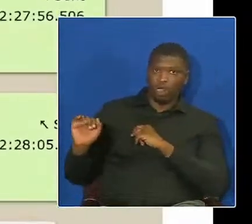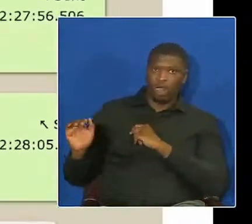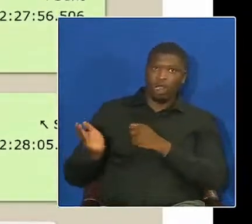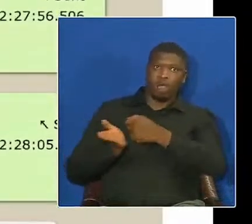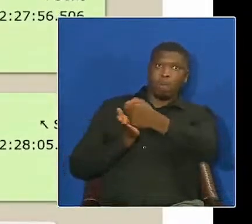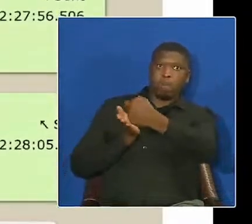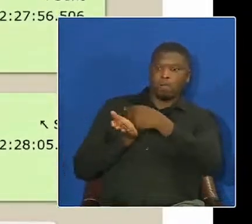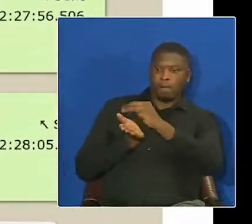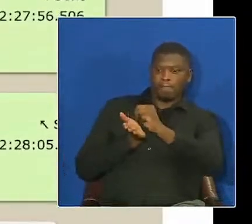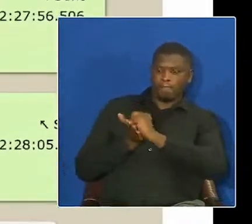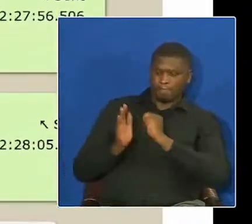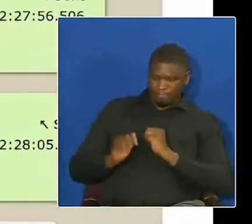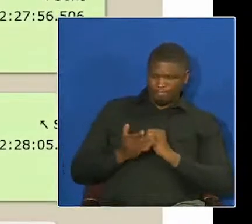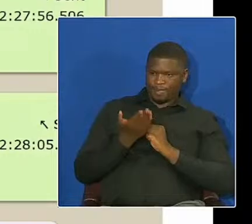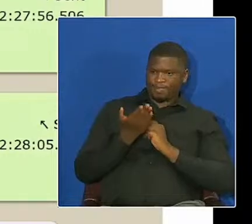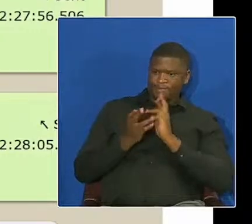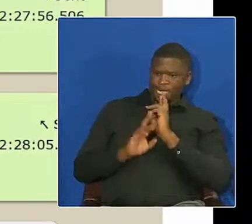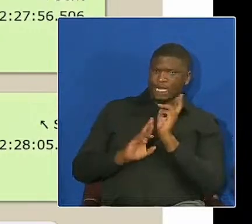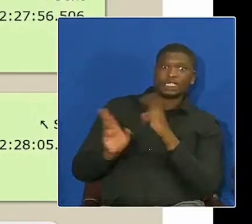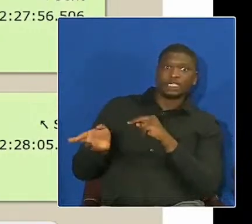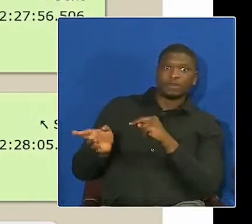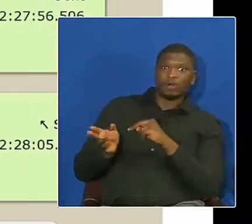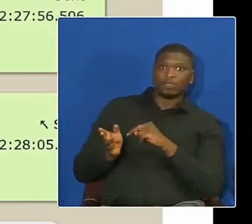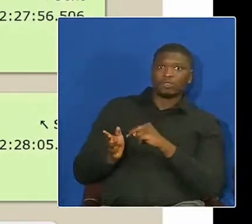this message is